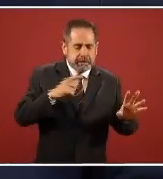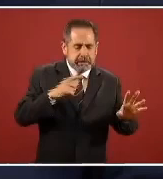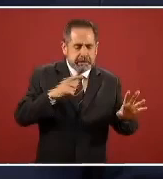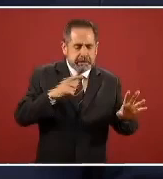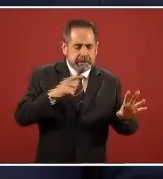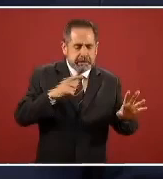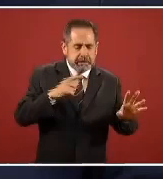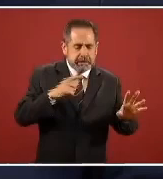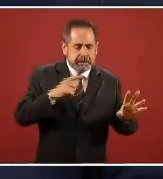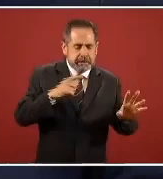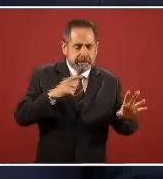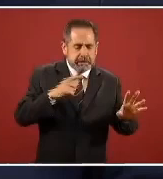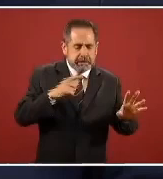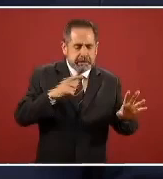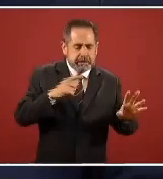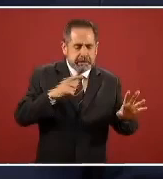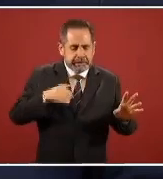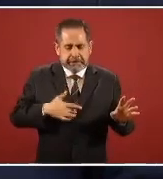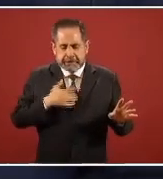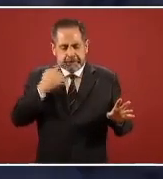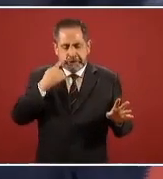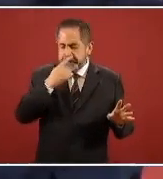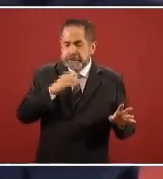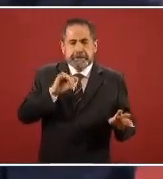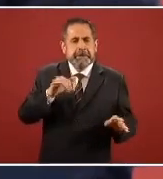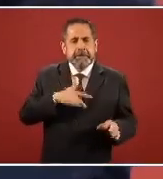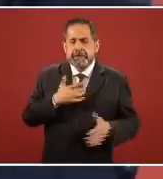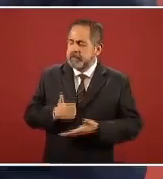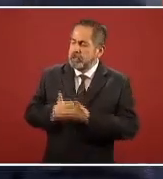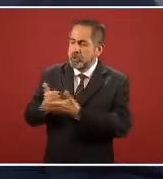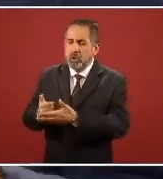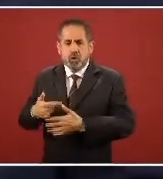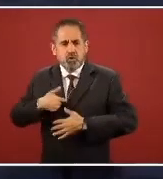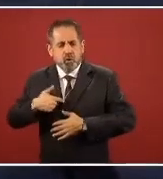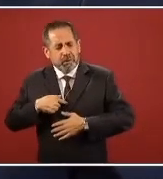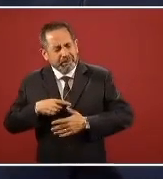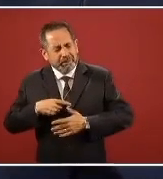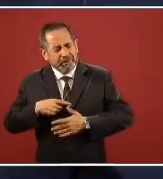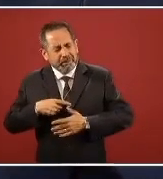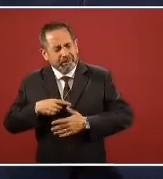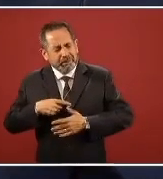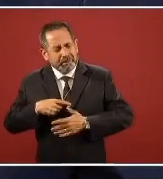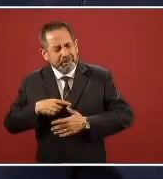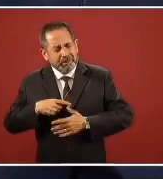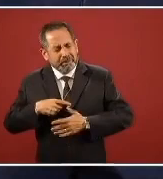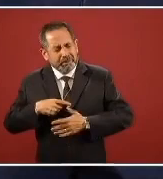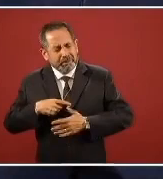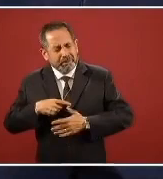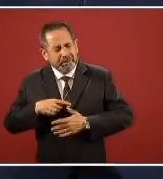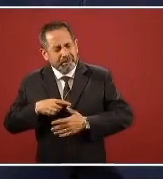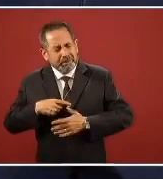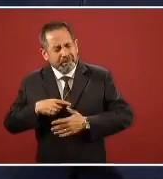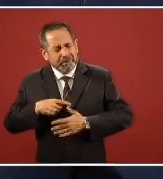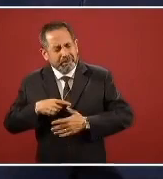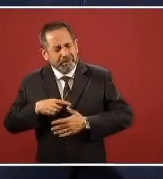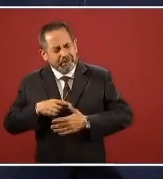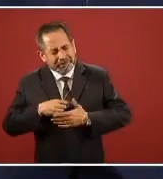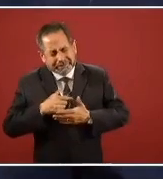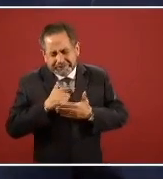helping voluntarily. Les agradezco mucho. And I am very grateful to